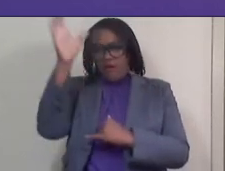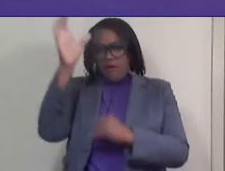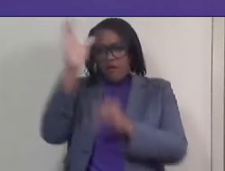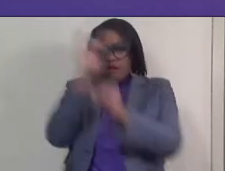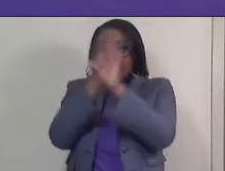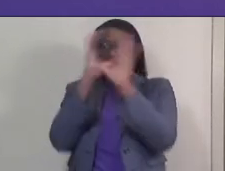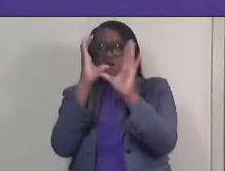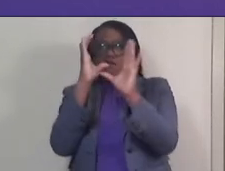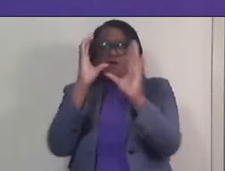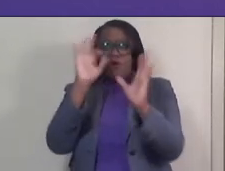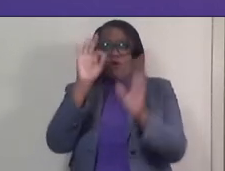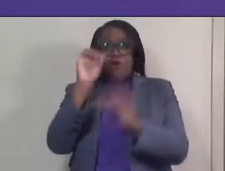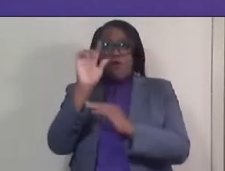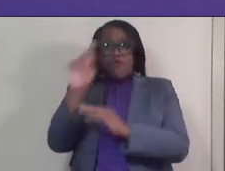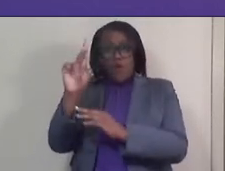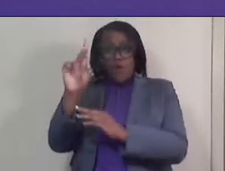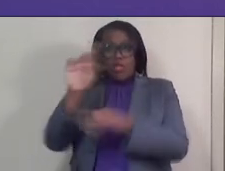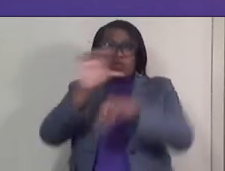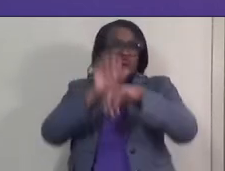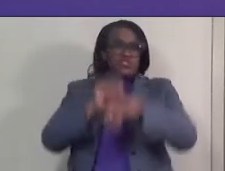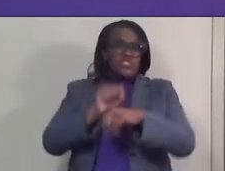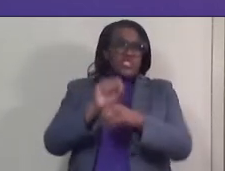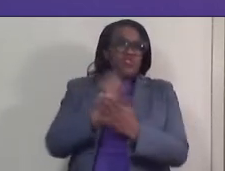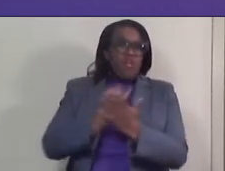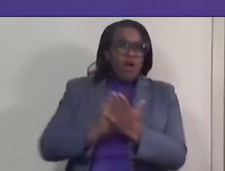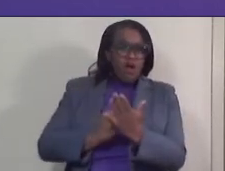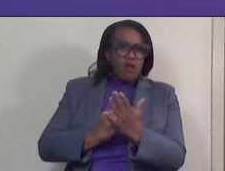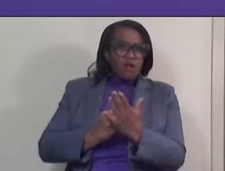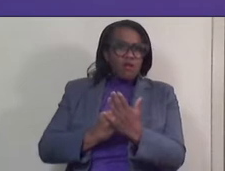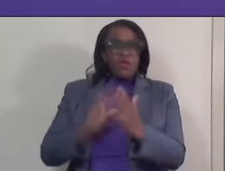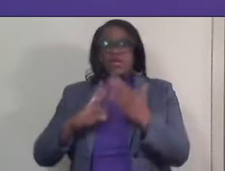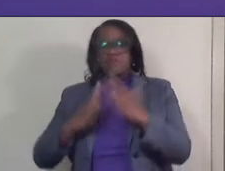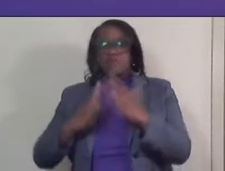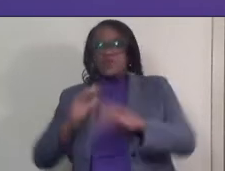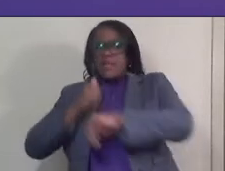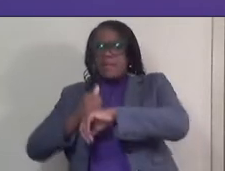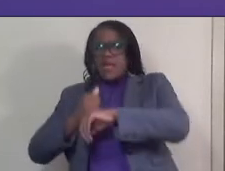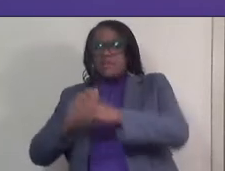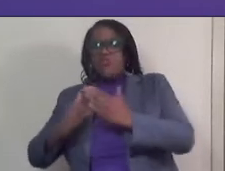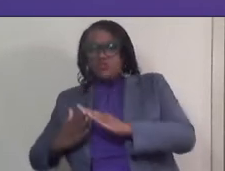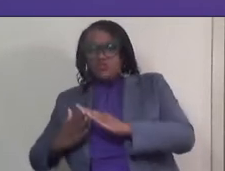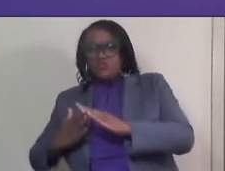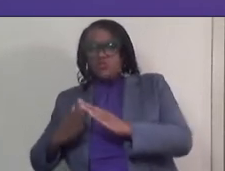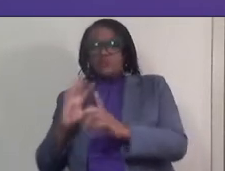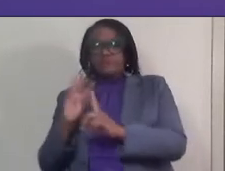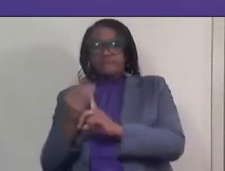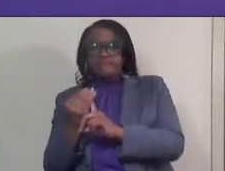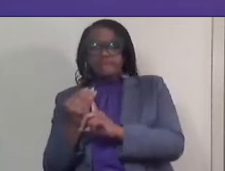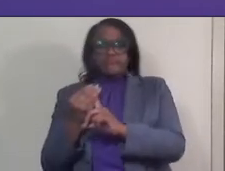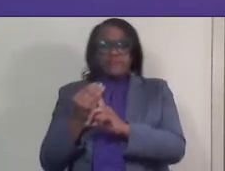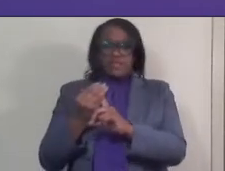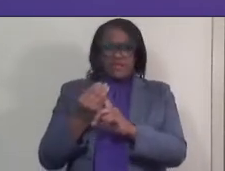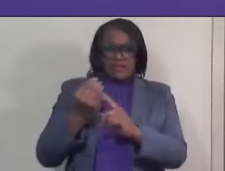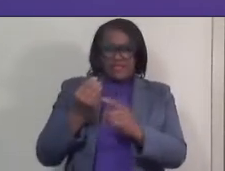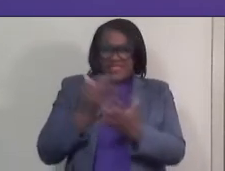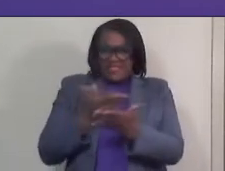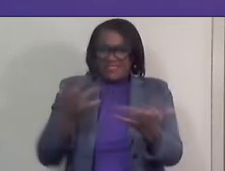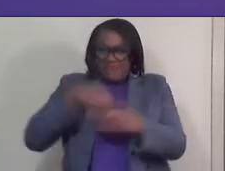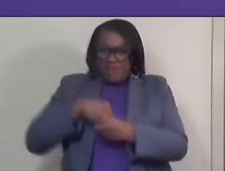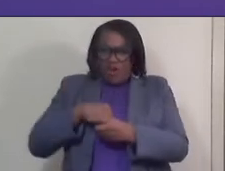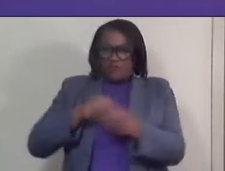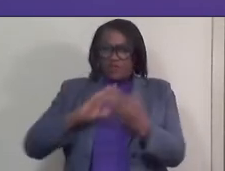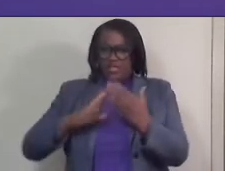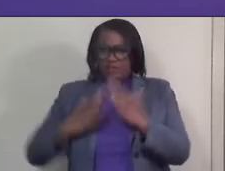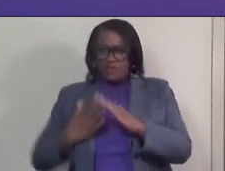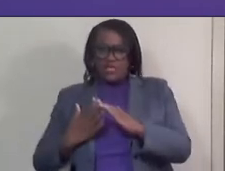and traditional arts, community-based culture, the kind of assets that are within communities,